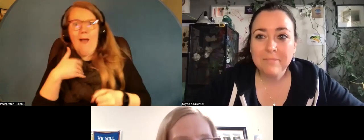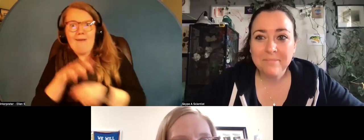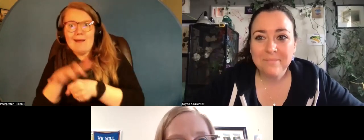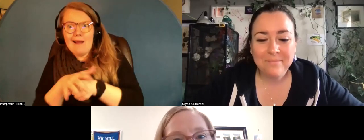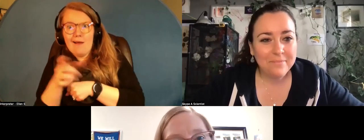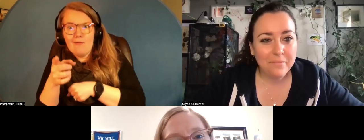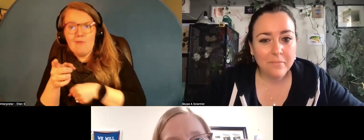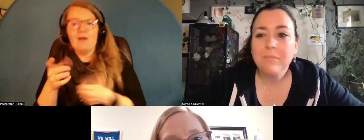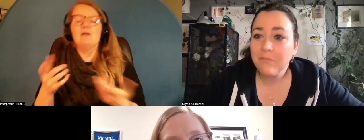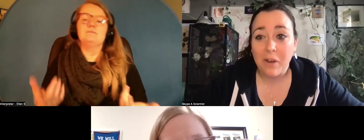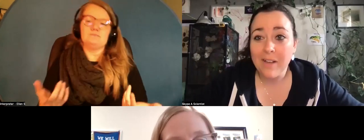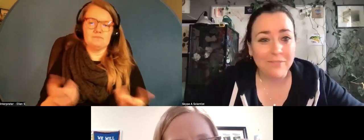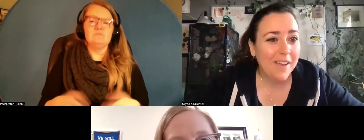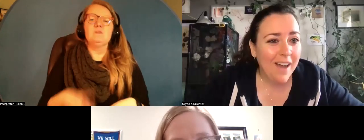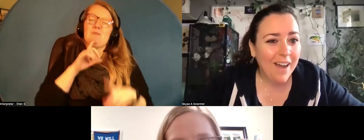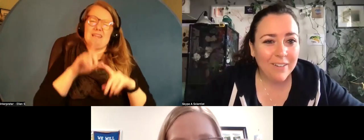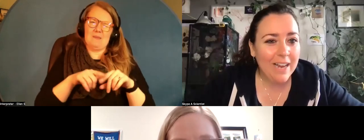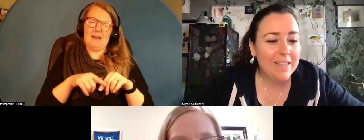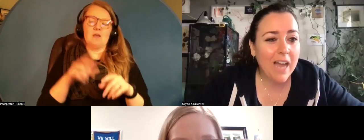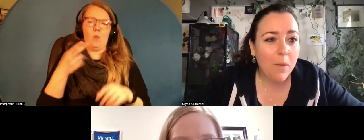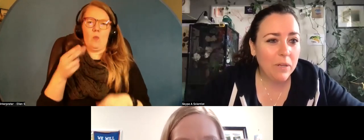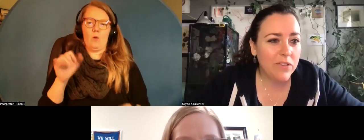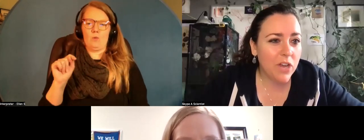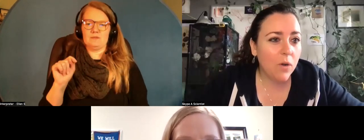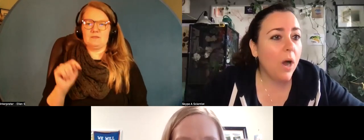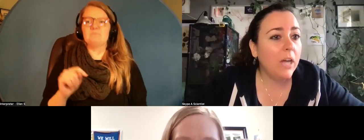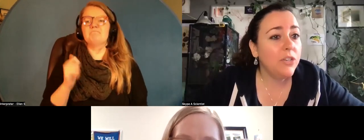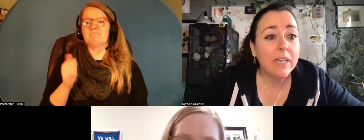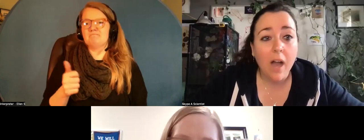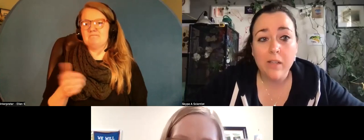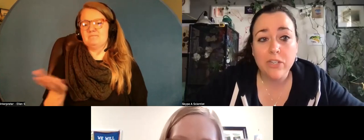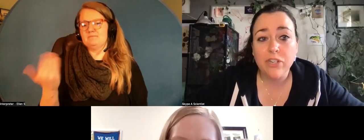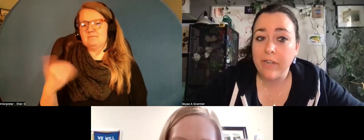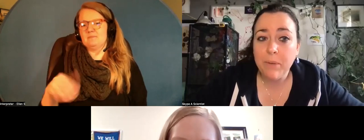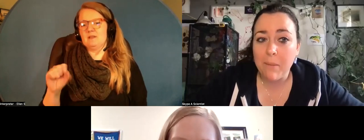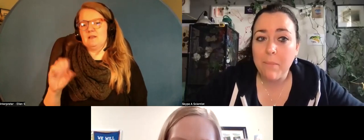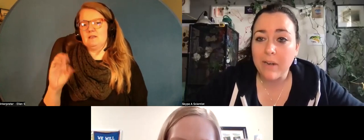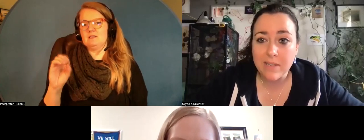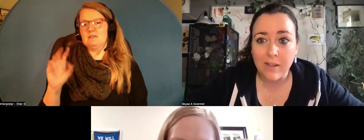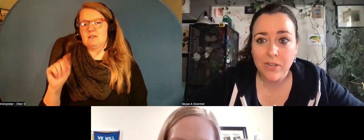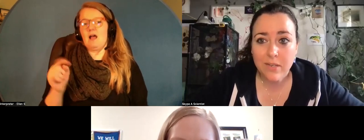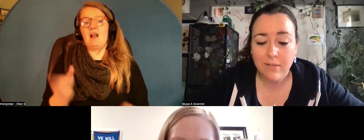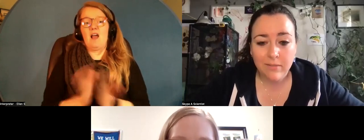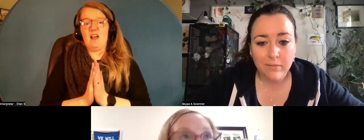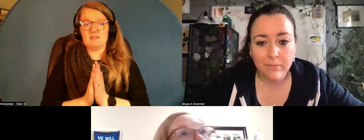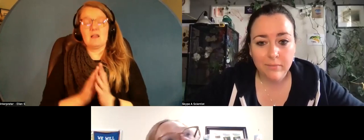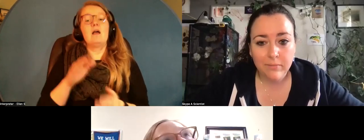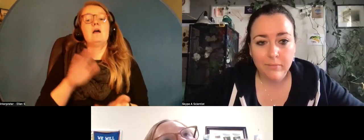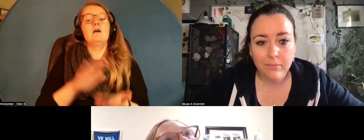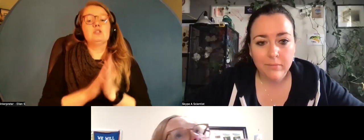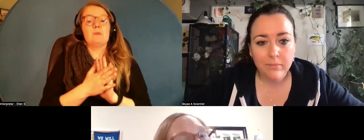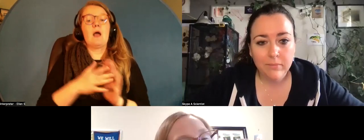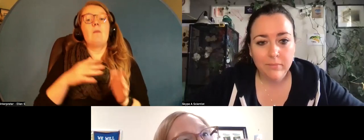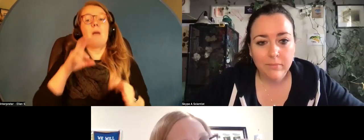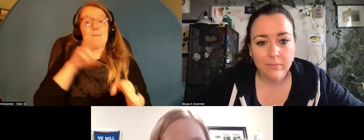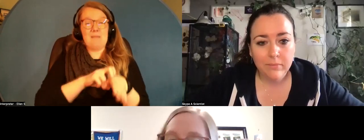on what you are. Fair enough. All right. Scott wants to know, do you need a college degree to become a parasitologist?